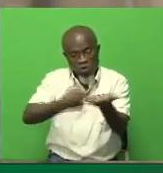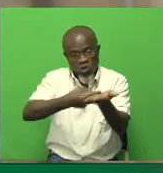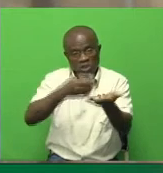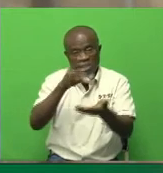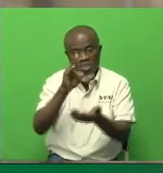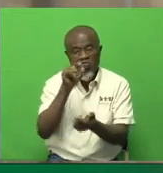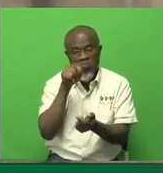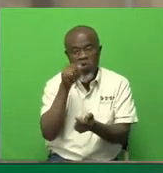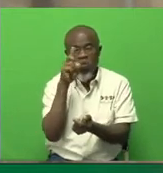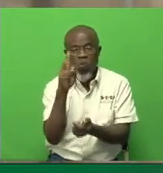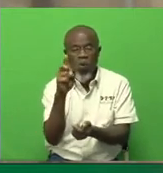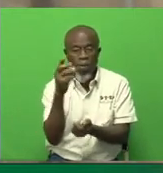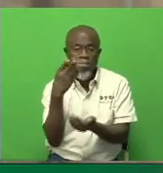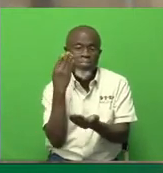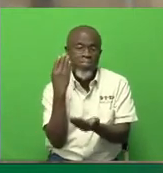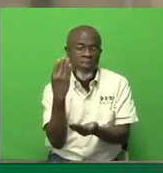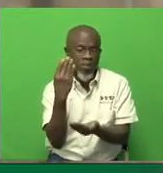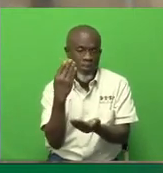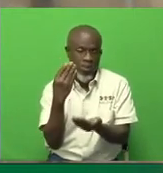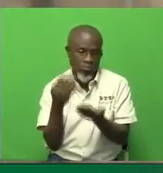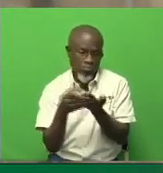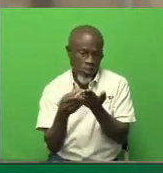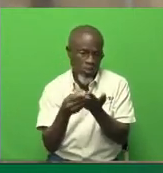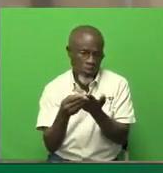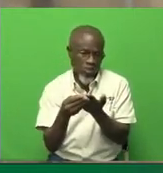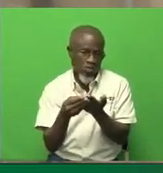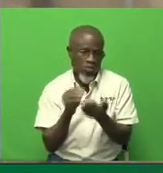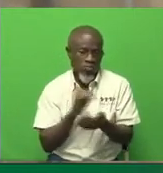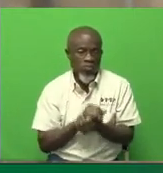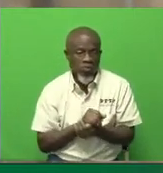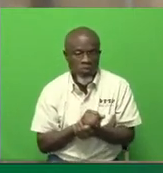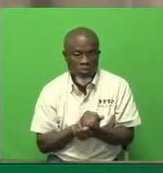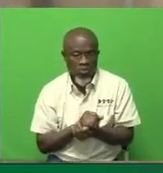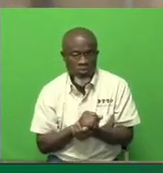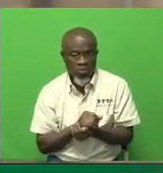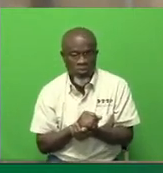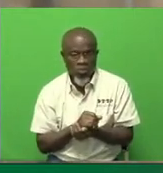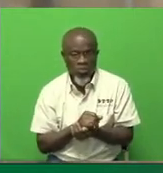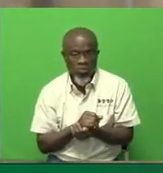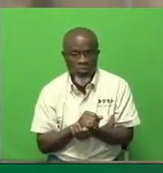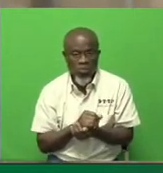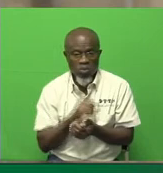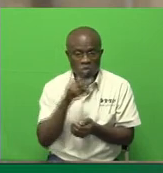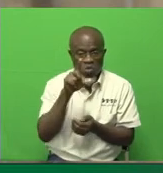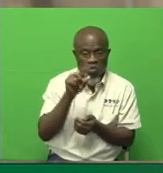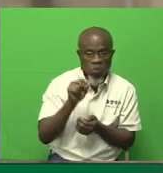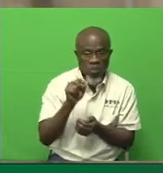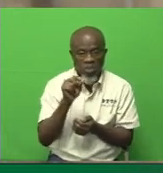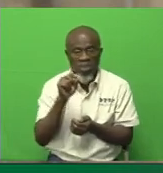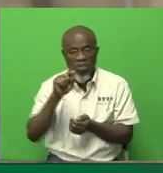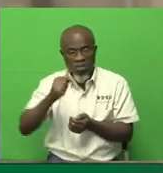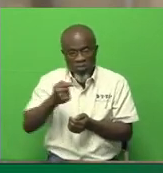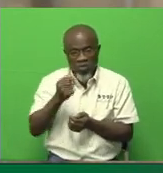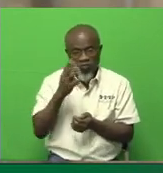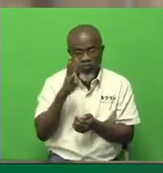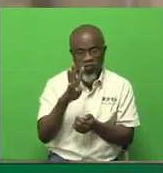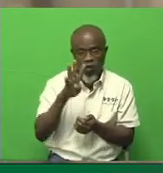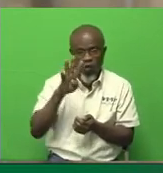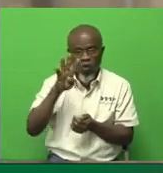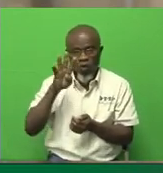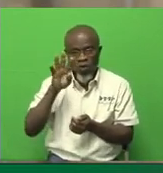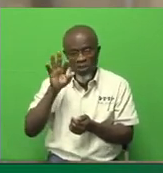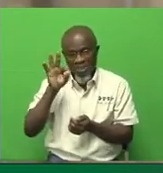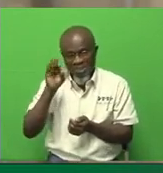they believe that the people of this country forget all about that 20 497